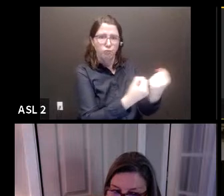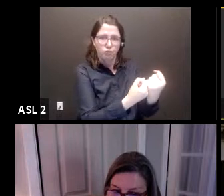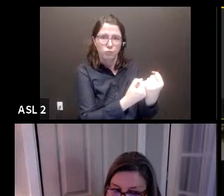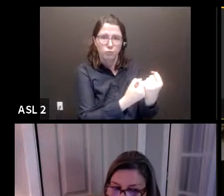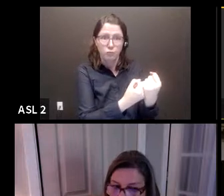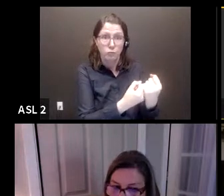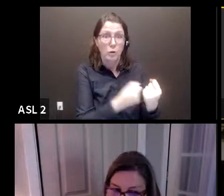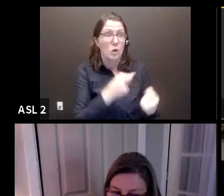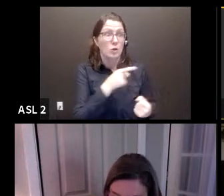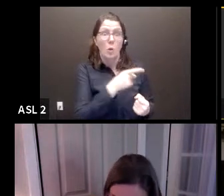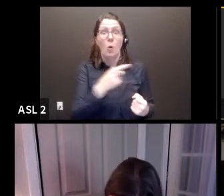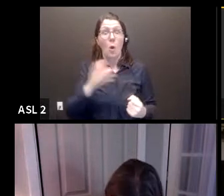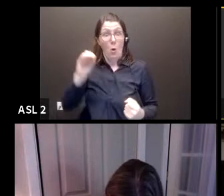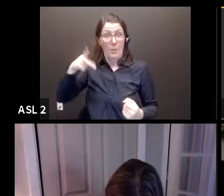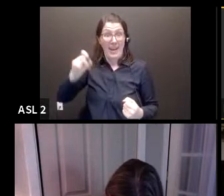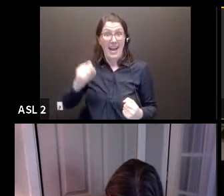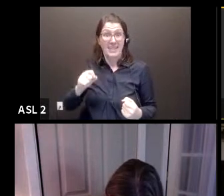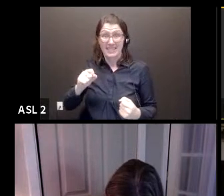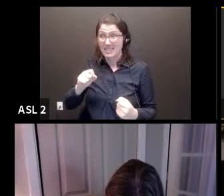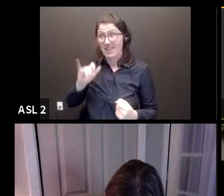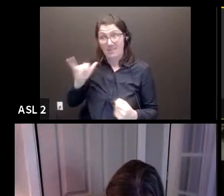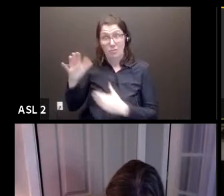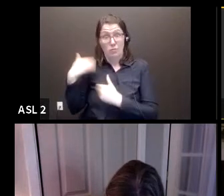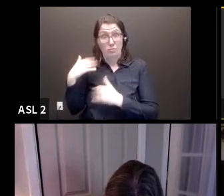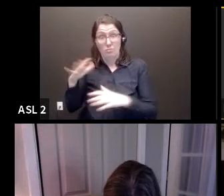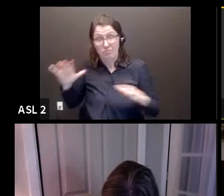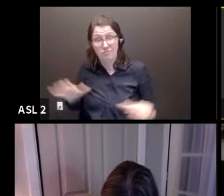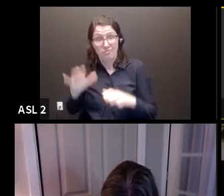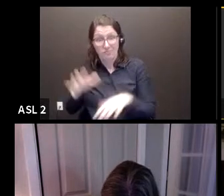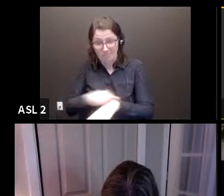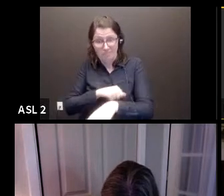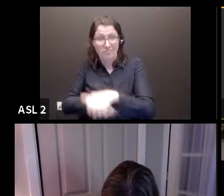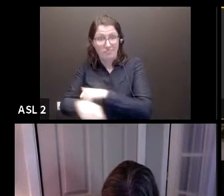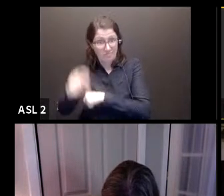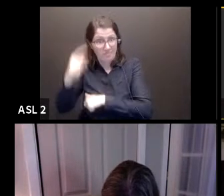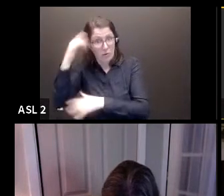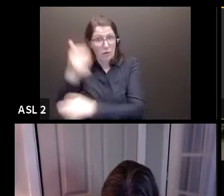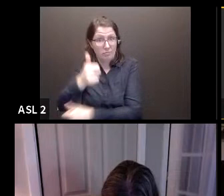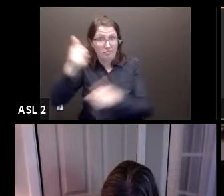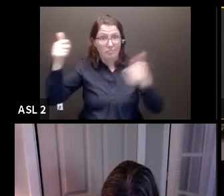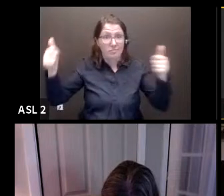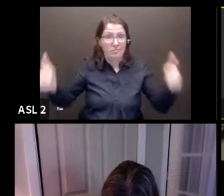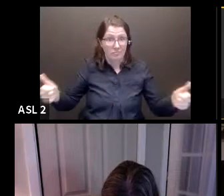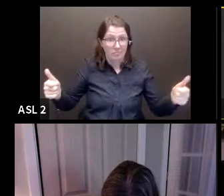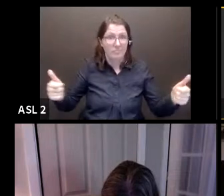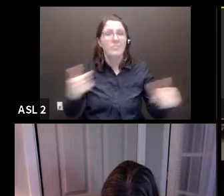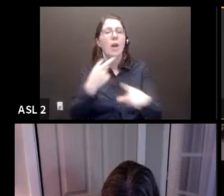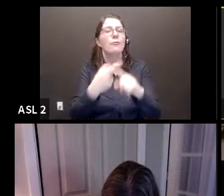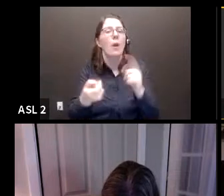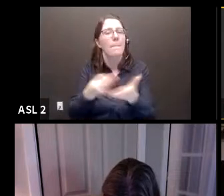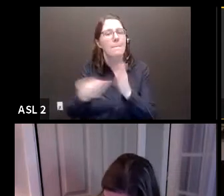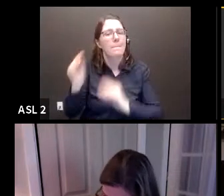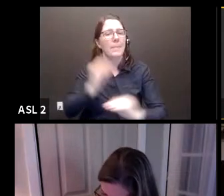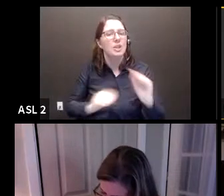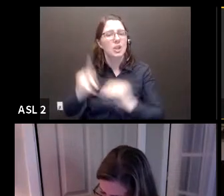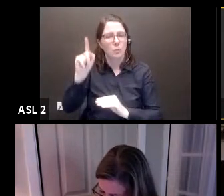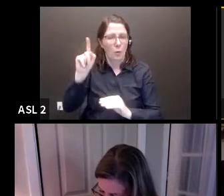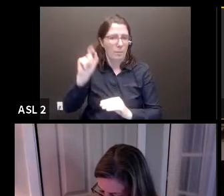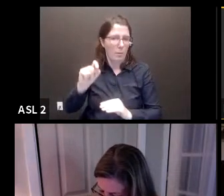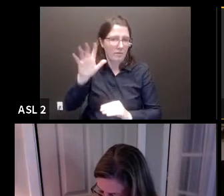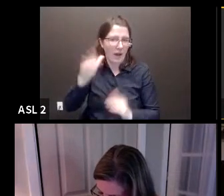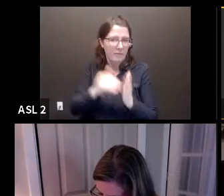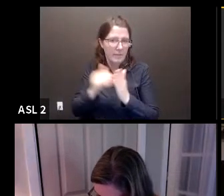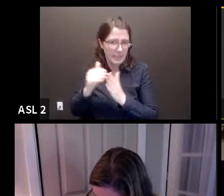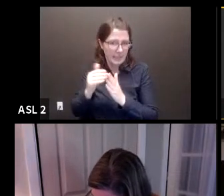from the efforts of the audible police service and commitment to the monies approved by the board last year last but not least 1 million of that